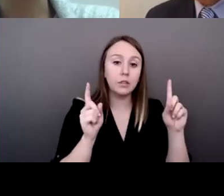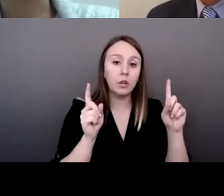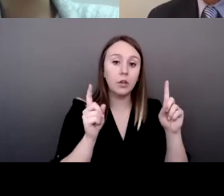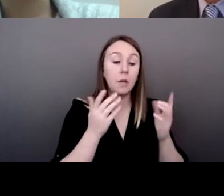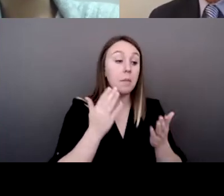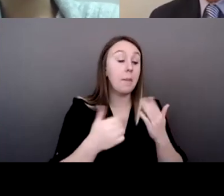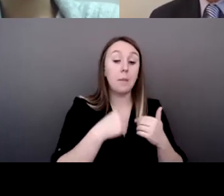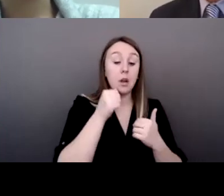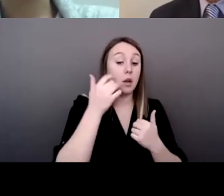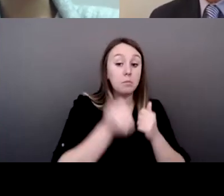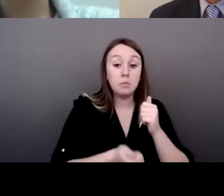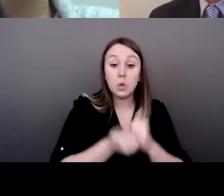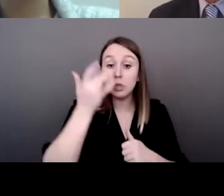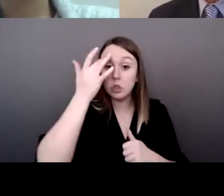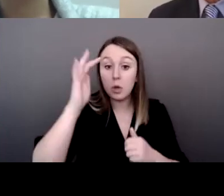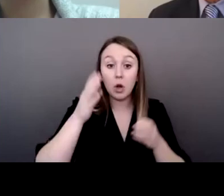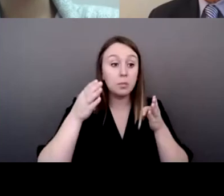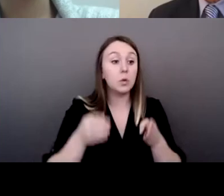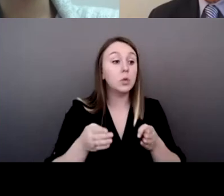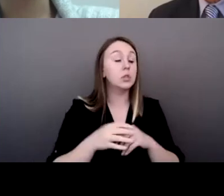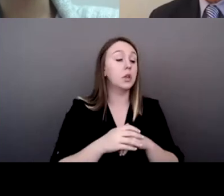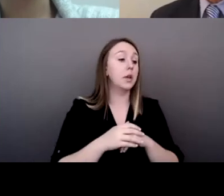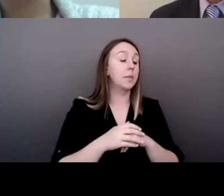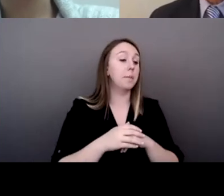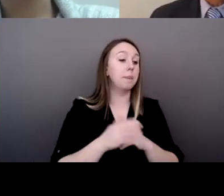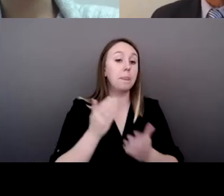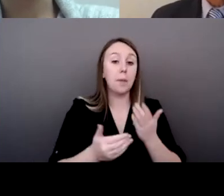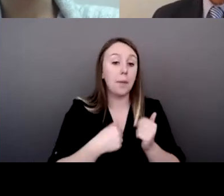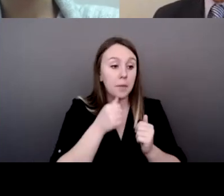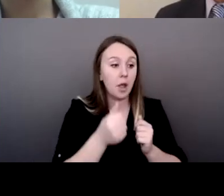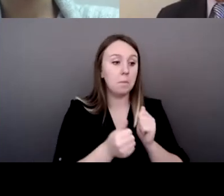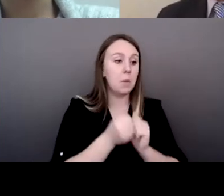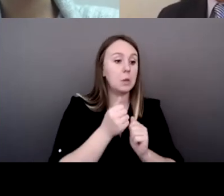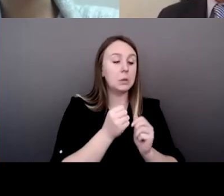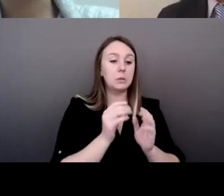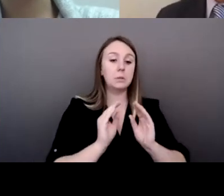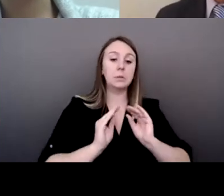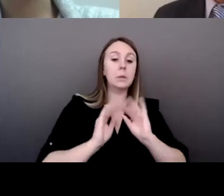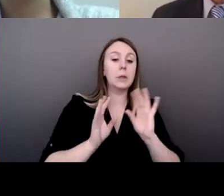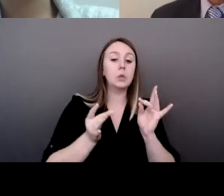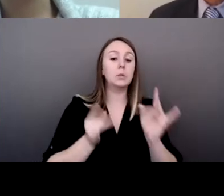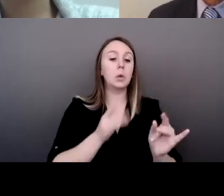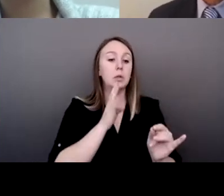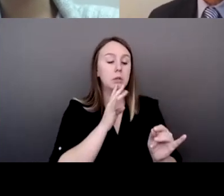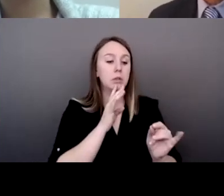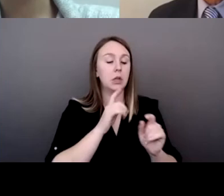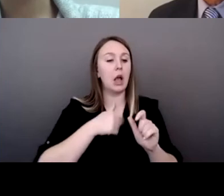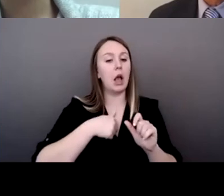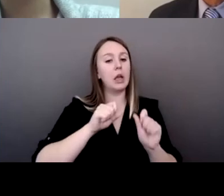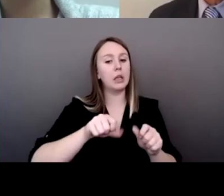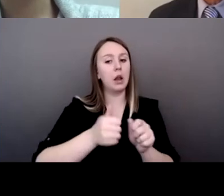smartest person. I might not be the most articulate person, I can work around those as long as I have